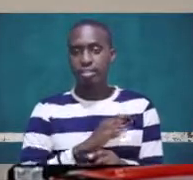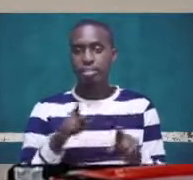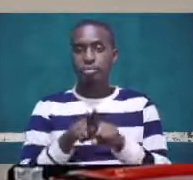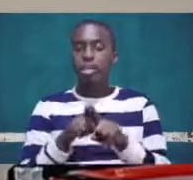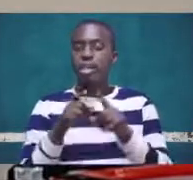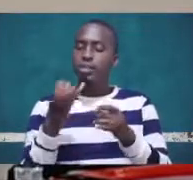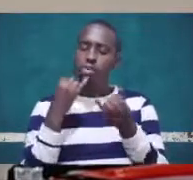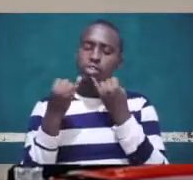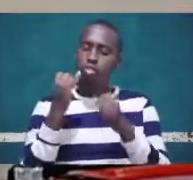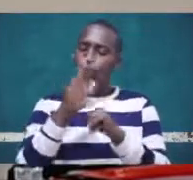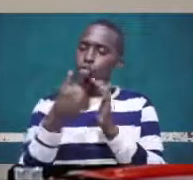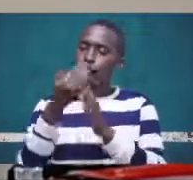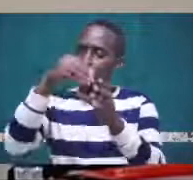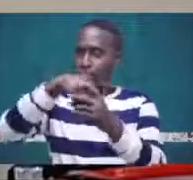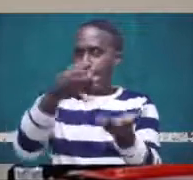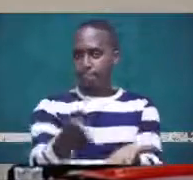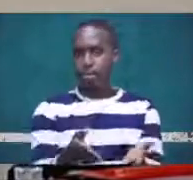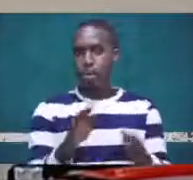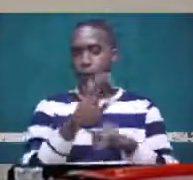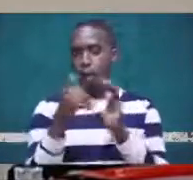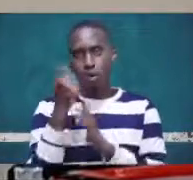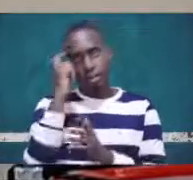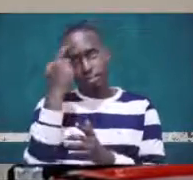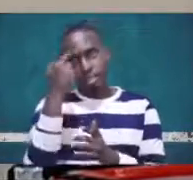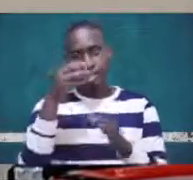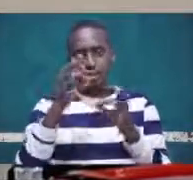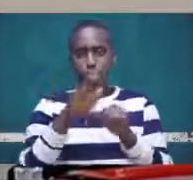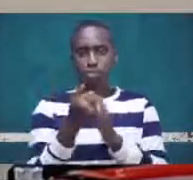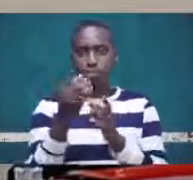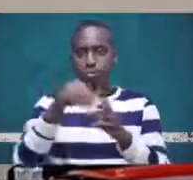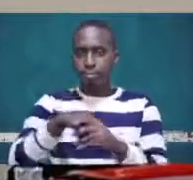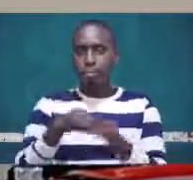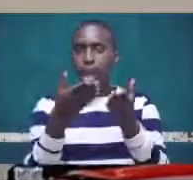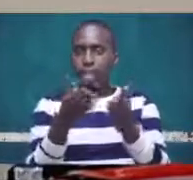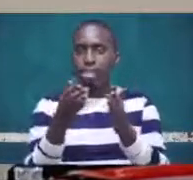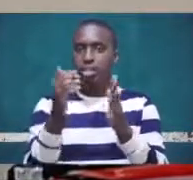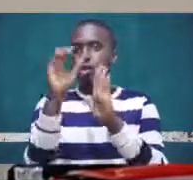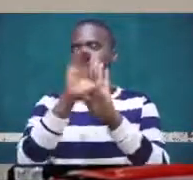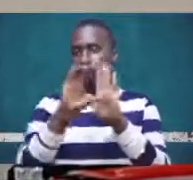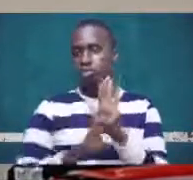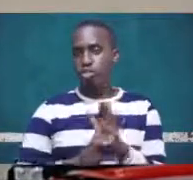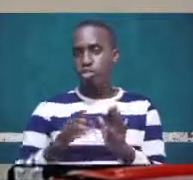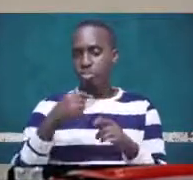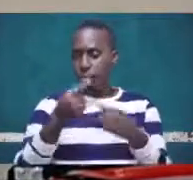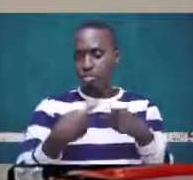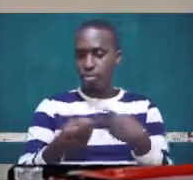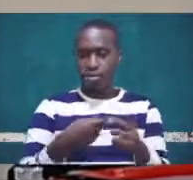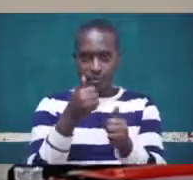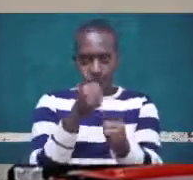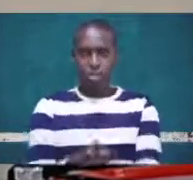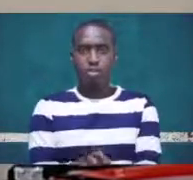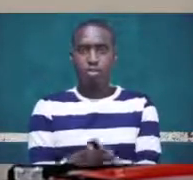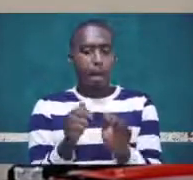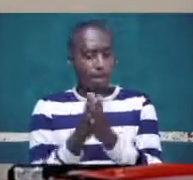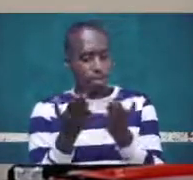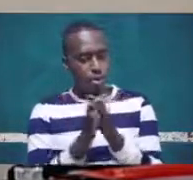there. All you see the government going through means that there is a constitution they follow, a book,